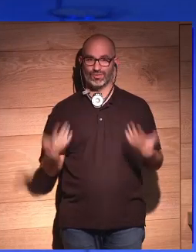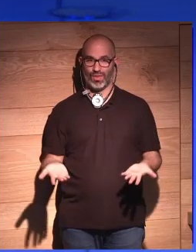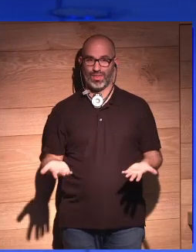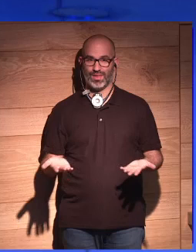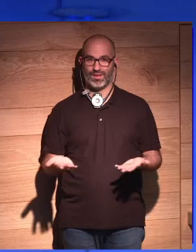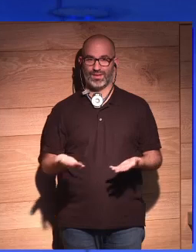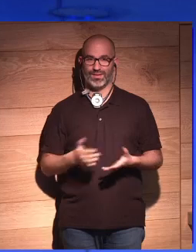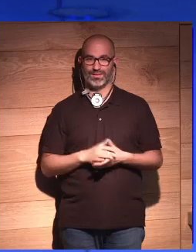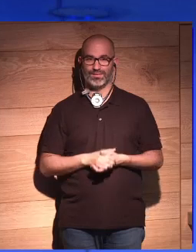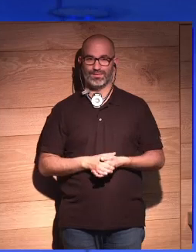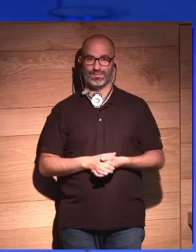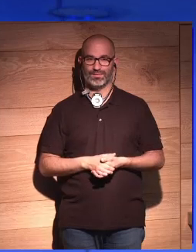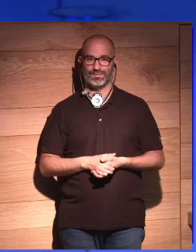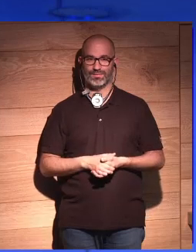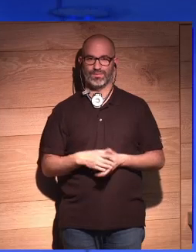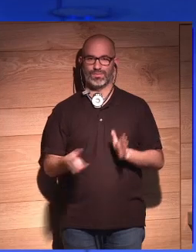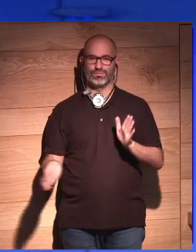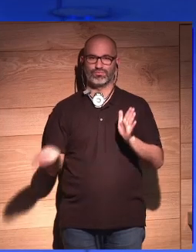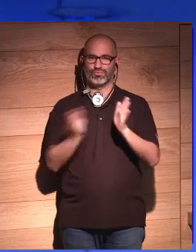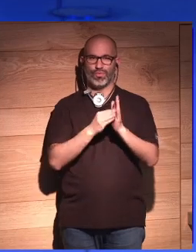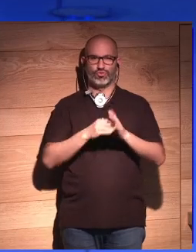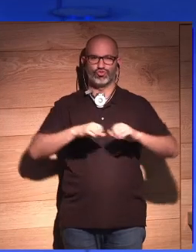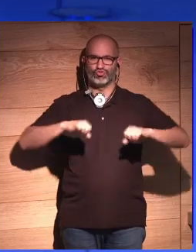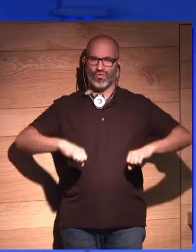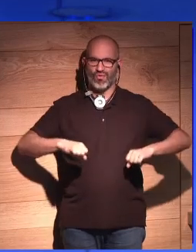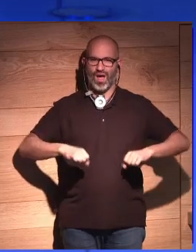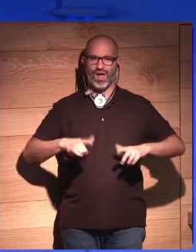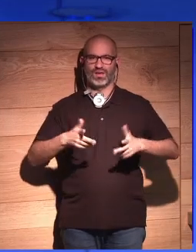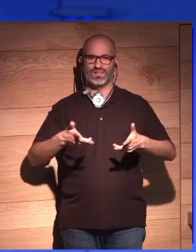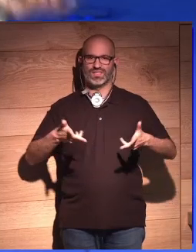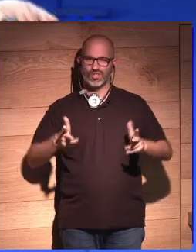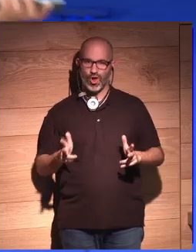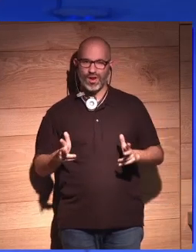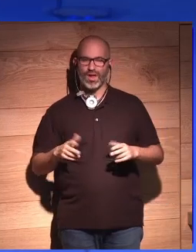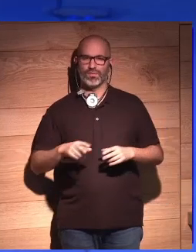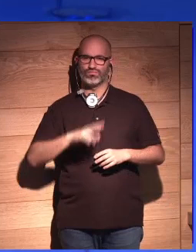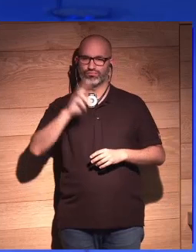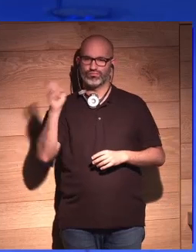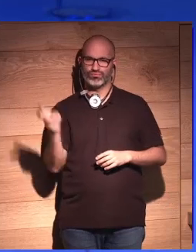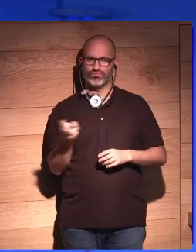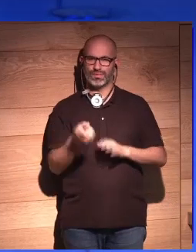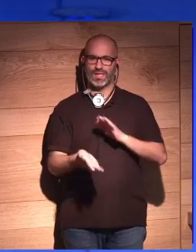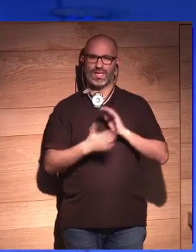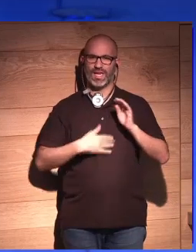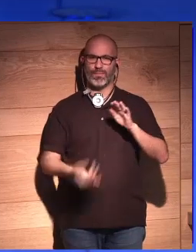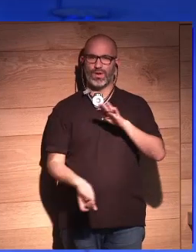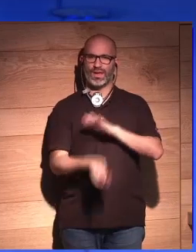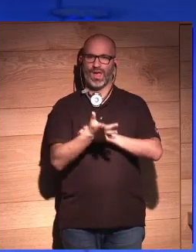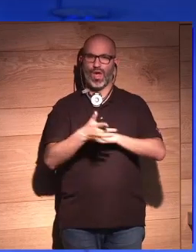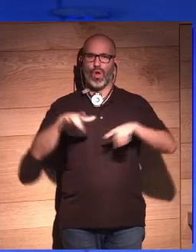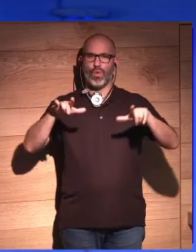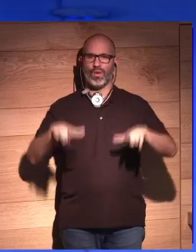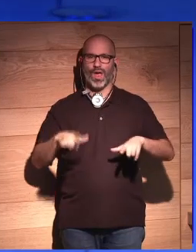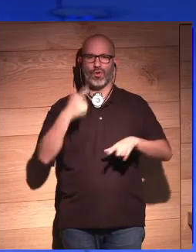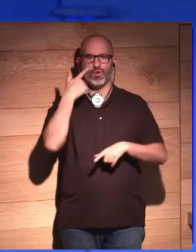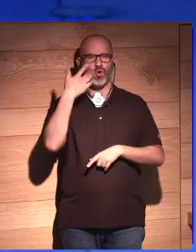was to create a venue that had no natural light at all. Park City is a beautiful ski town with lots of sun, mountains. This